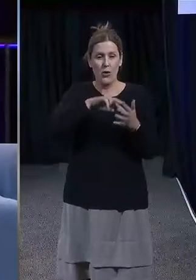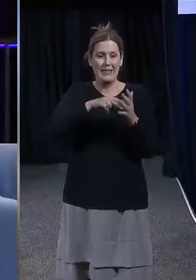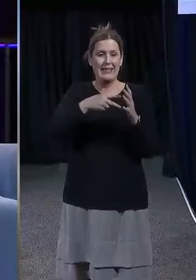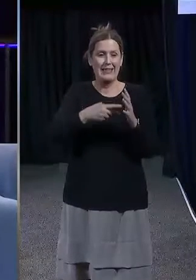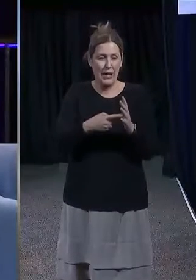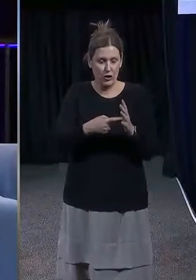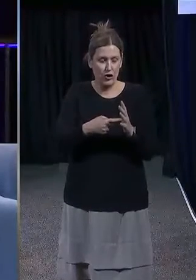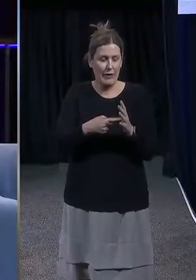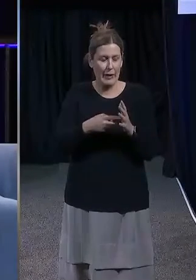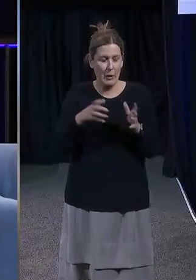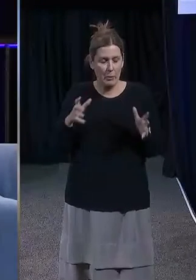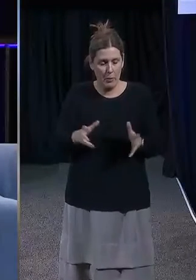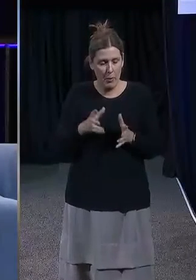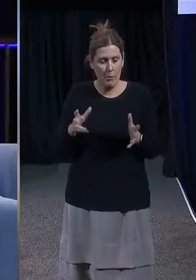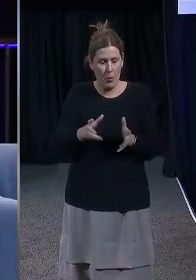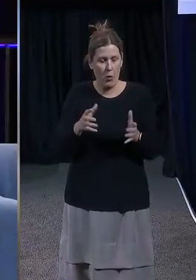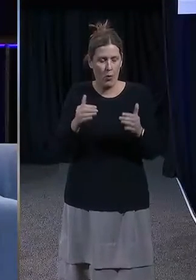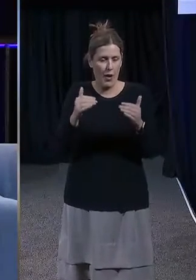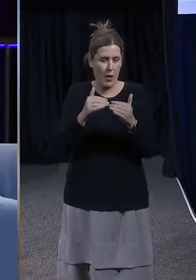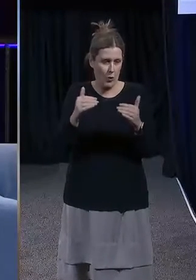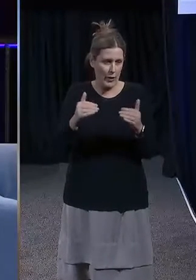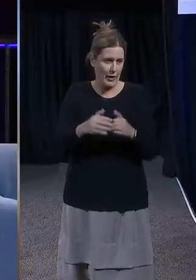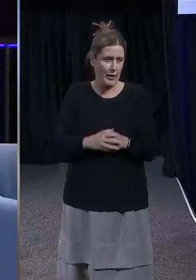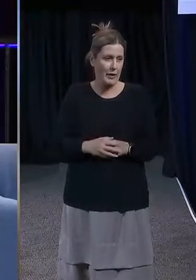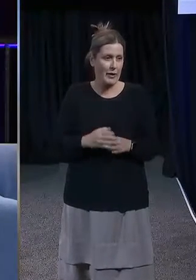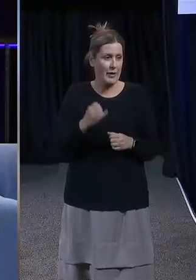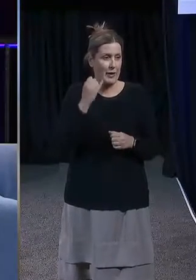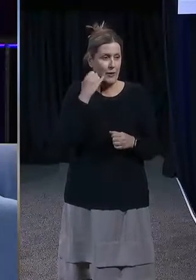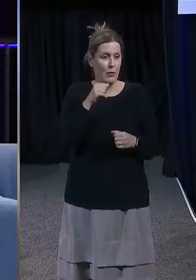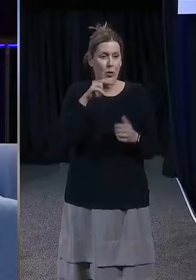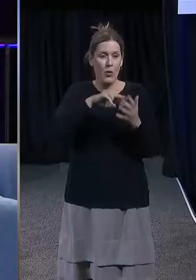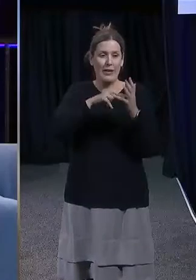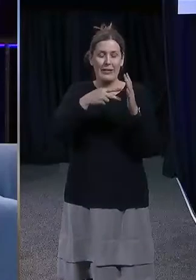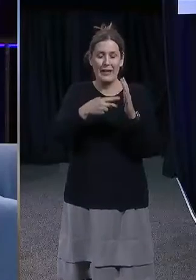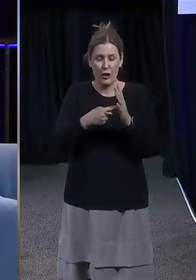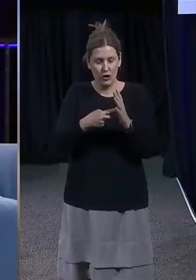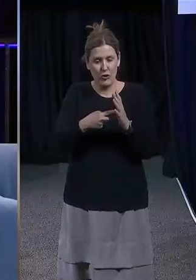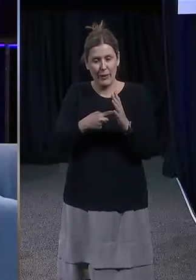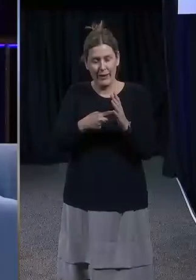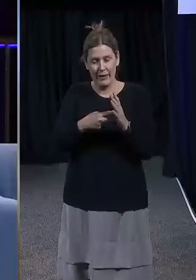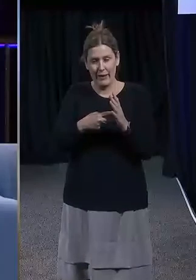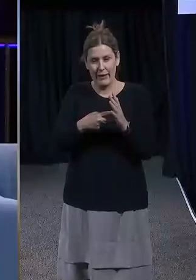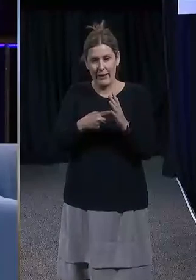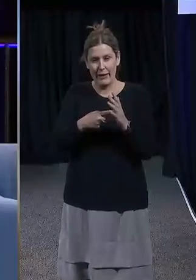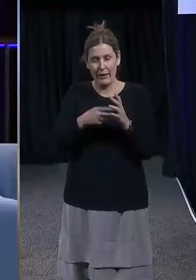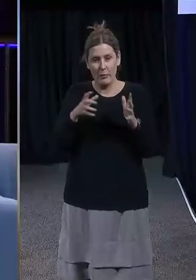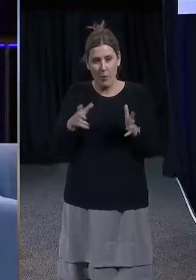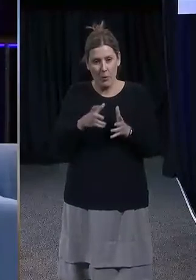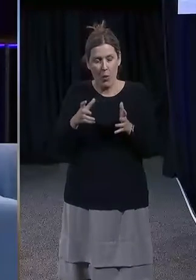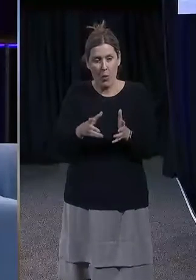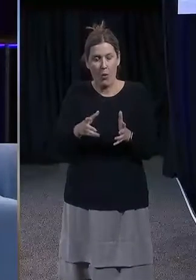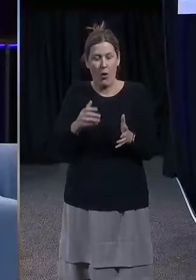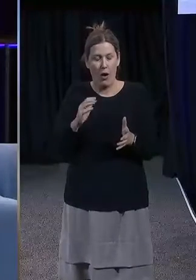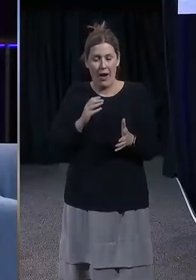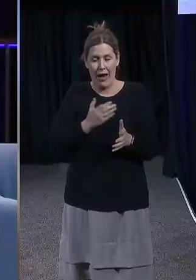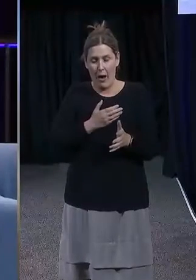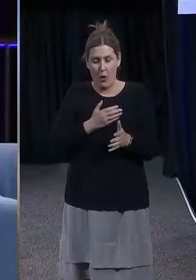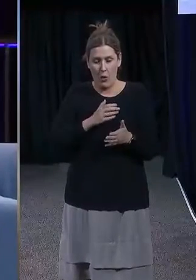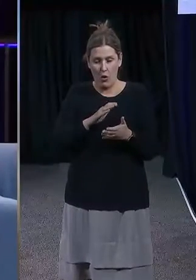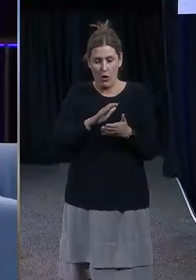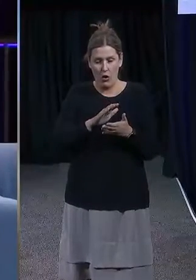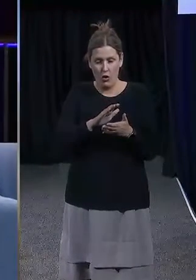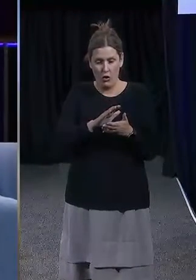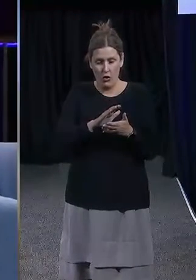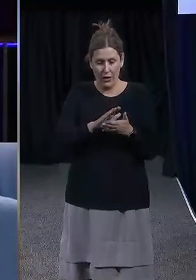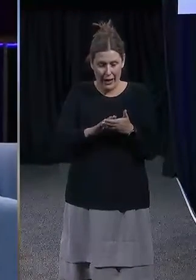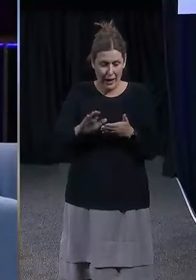advance equity? If we don't intentionally move our institutions in ways that enable